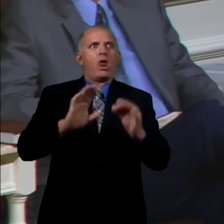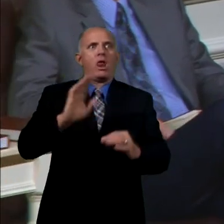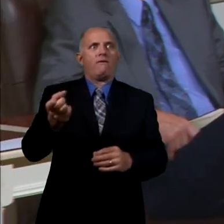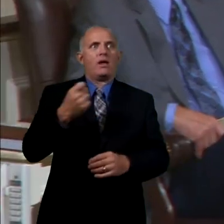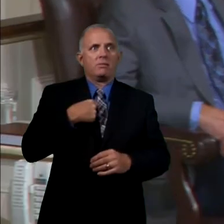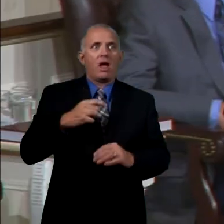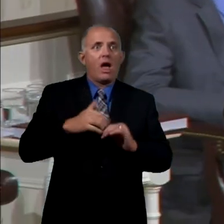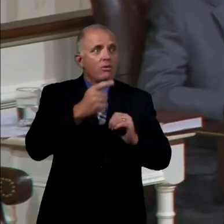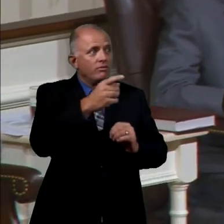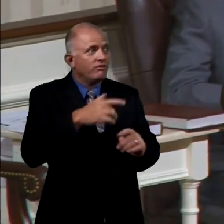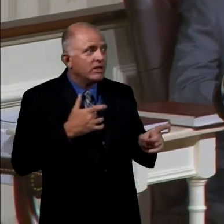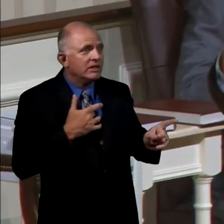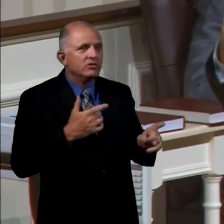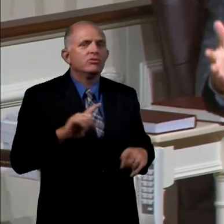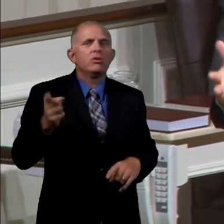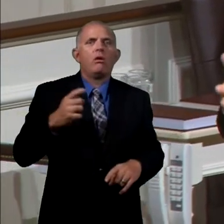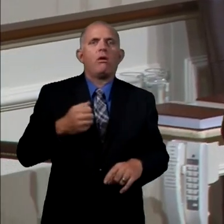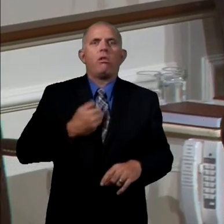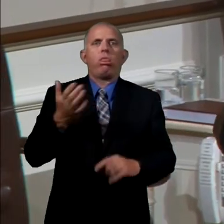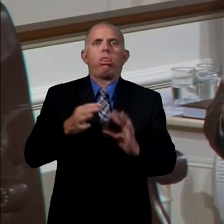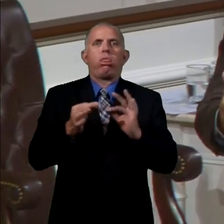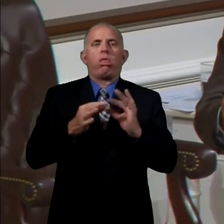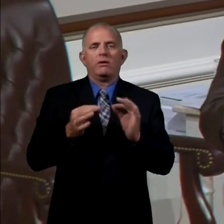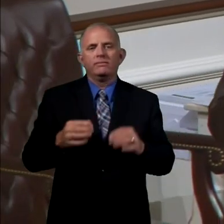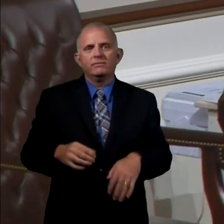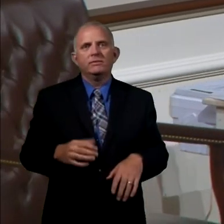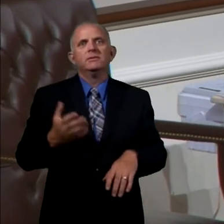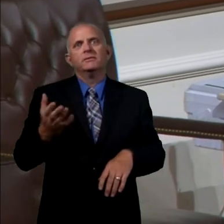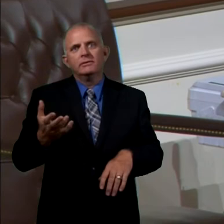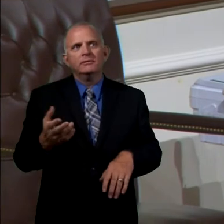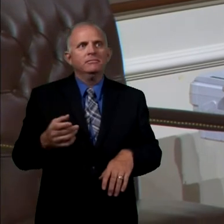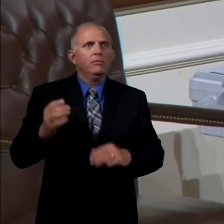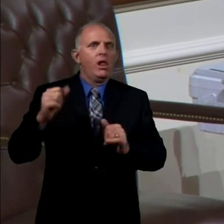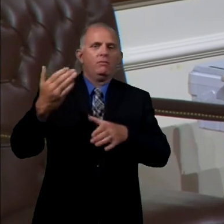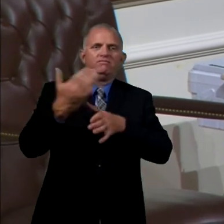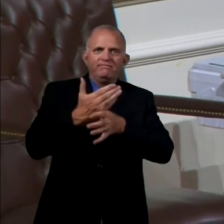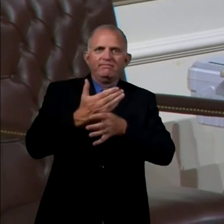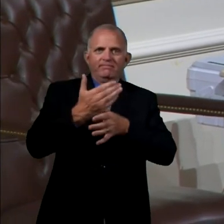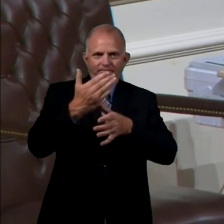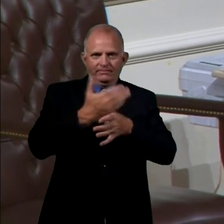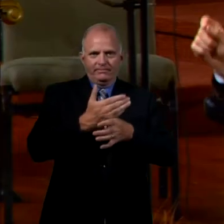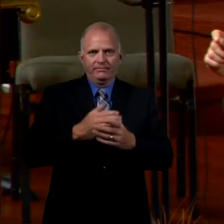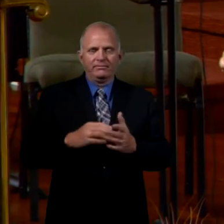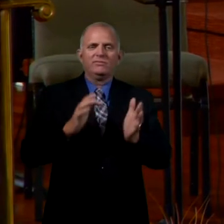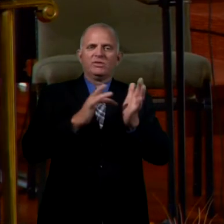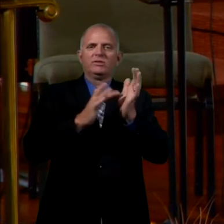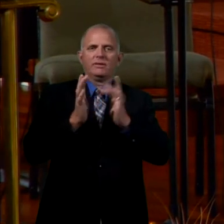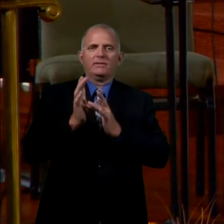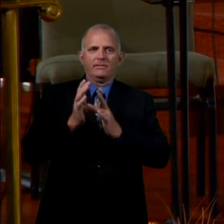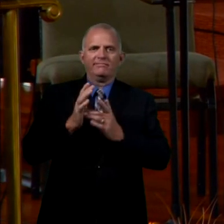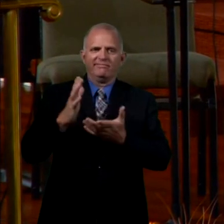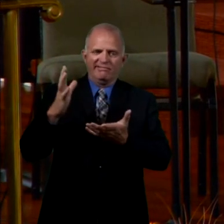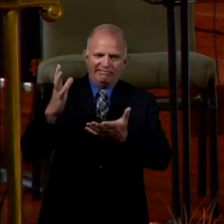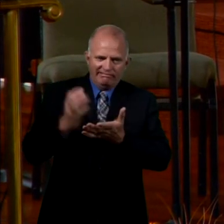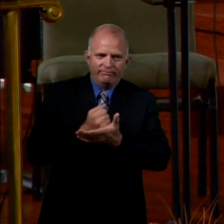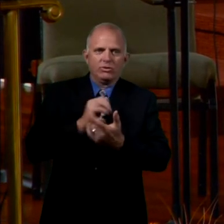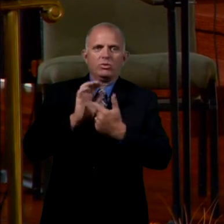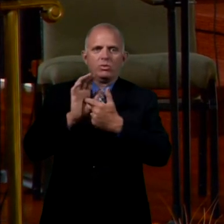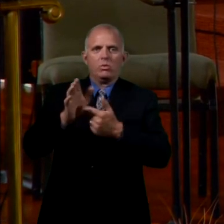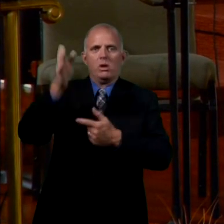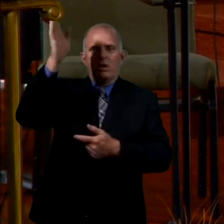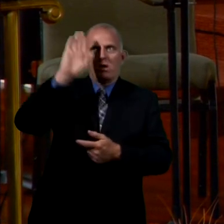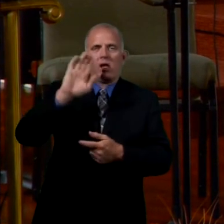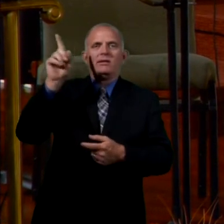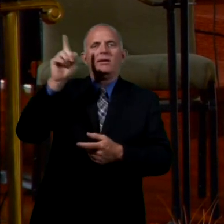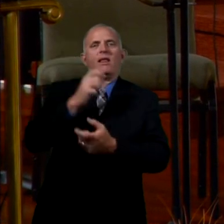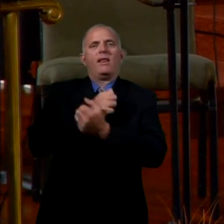about themselves. You think, oh, what an interruption. Where Jesus would have viewed that as an opportunity to show them the love of Christ. The love of